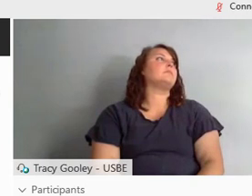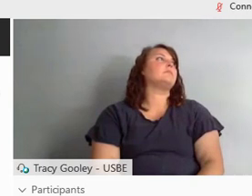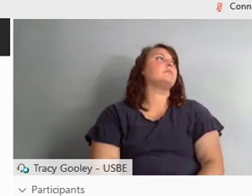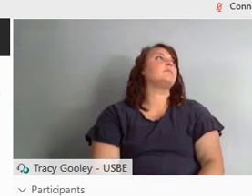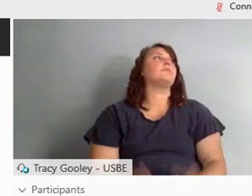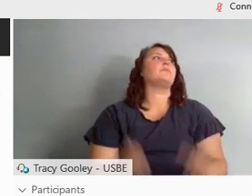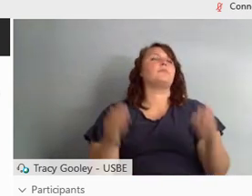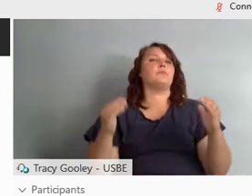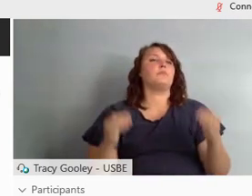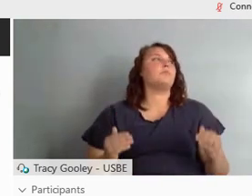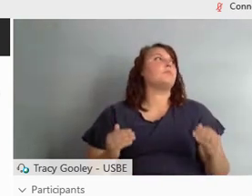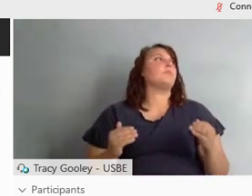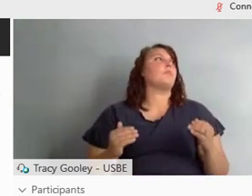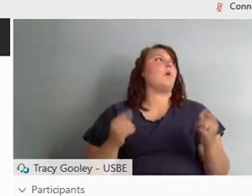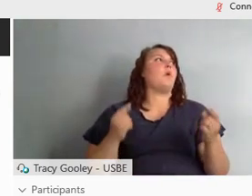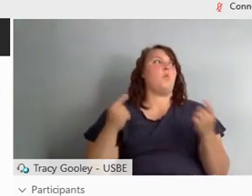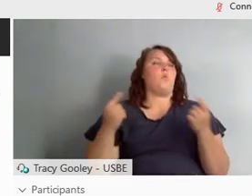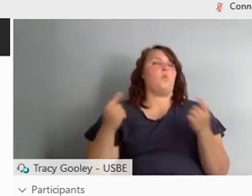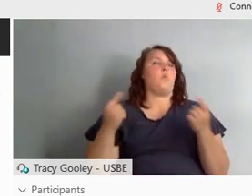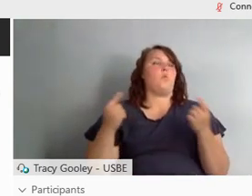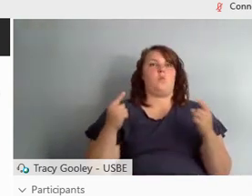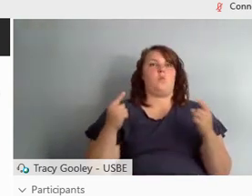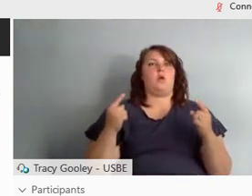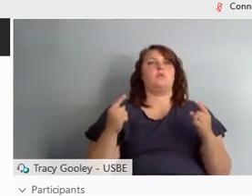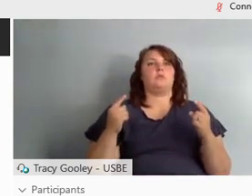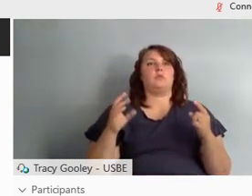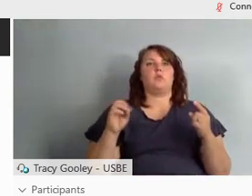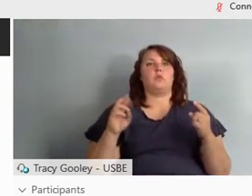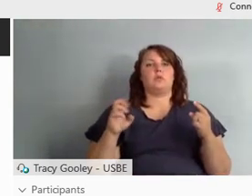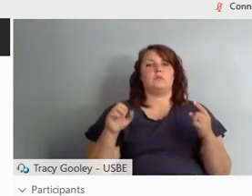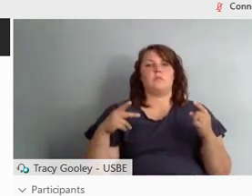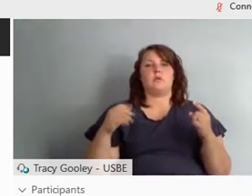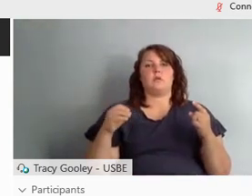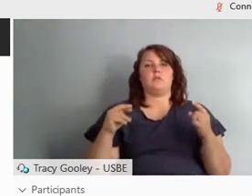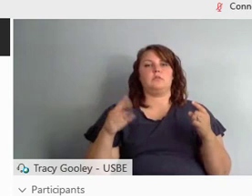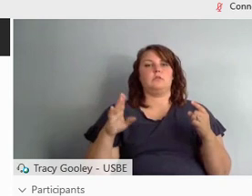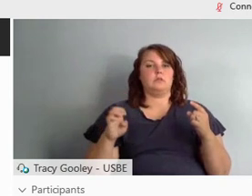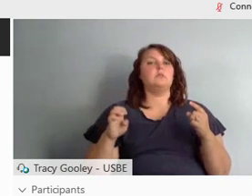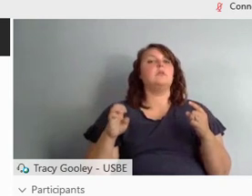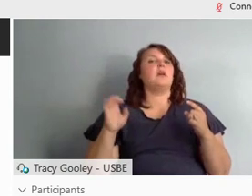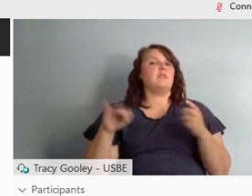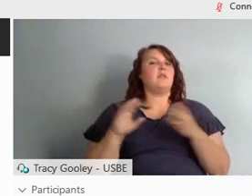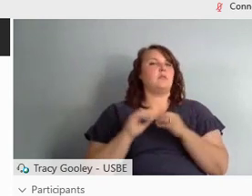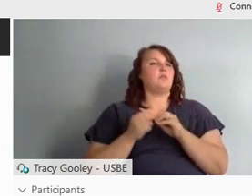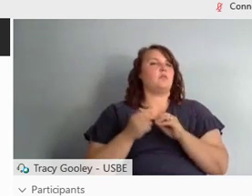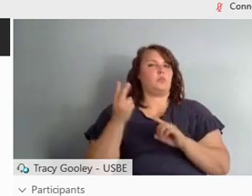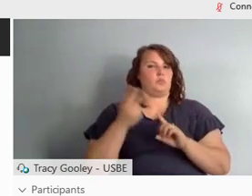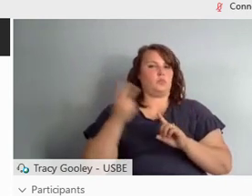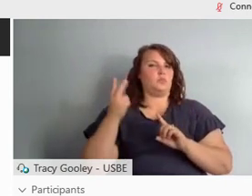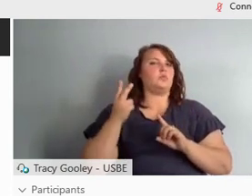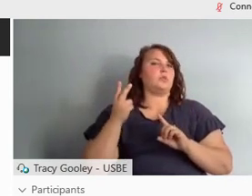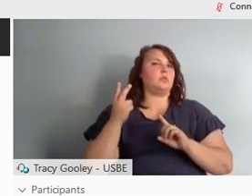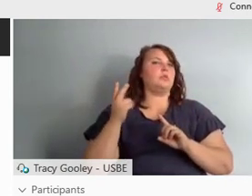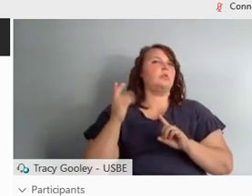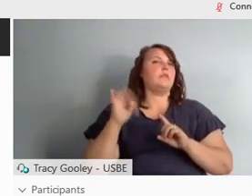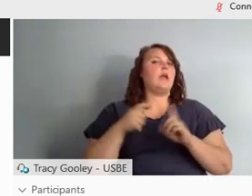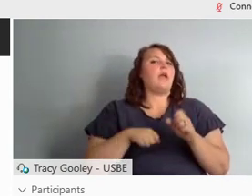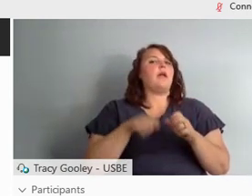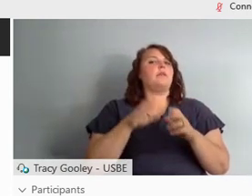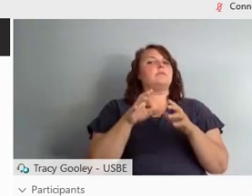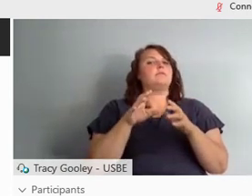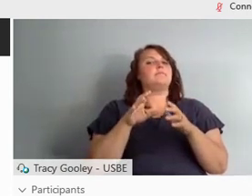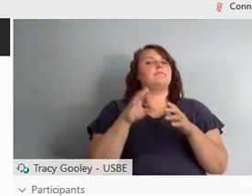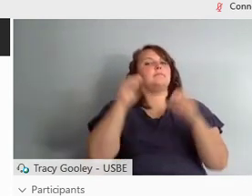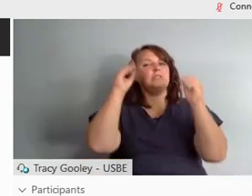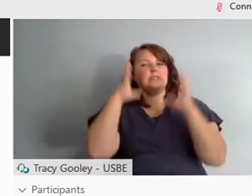The next one, 1-to-1 correspondence, right? Student can place the correct number of object counters, right, on preset dots and repeat the teacher, but